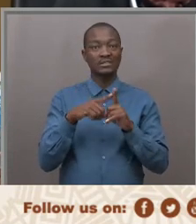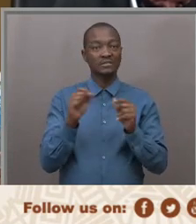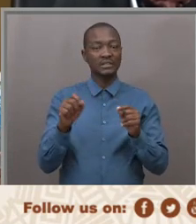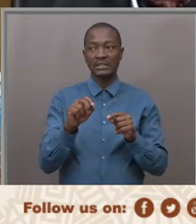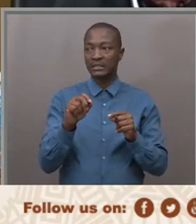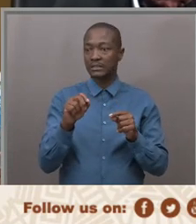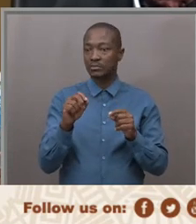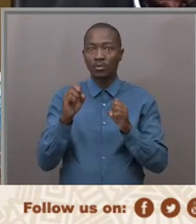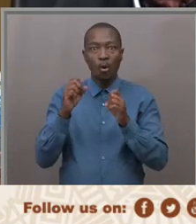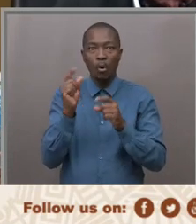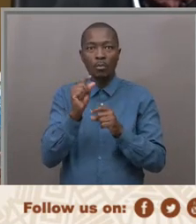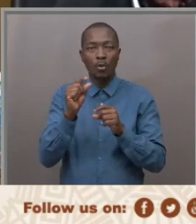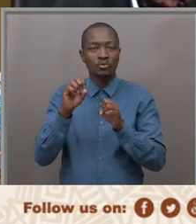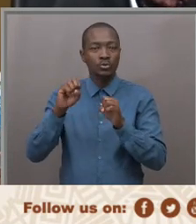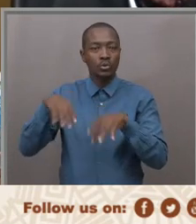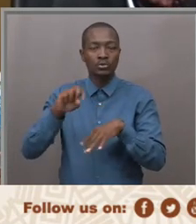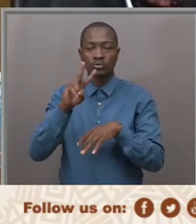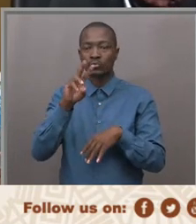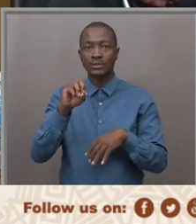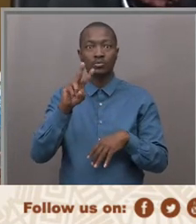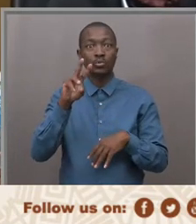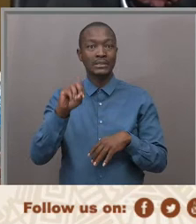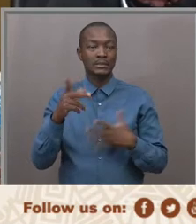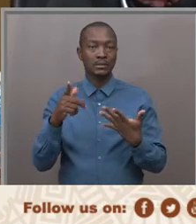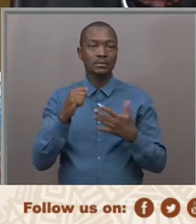year. There were voices that said